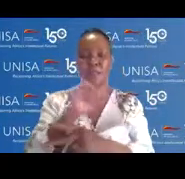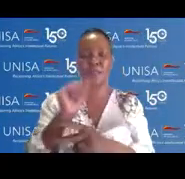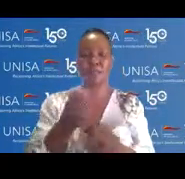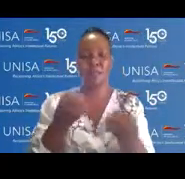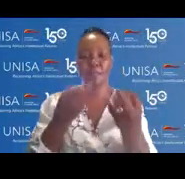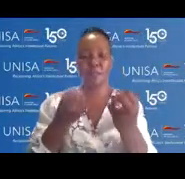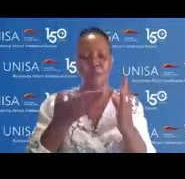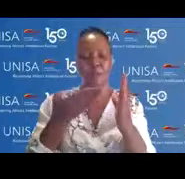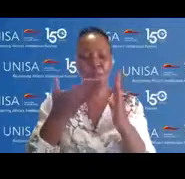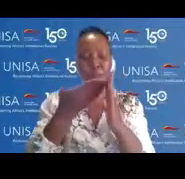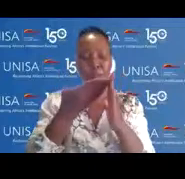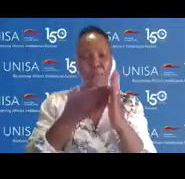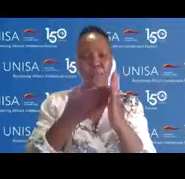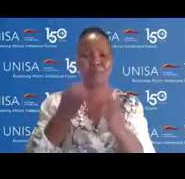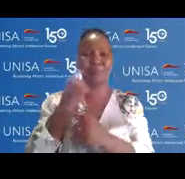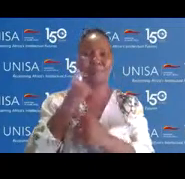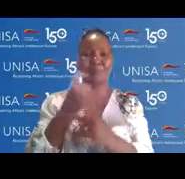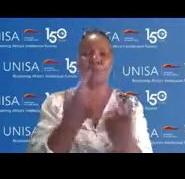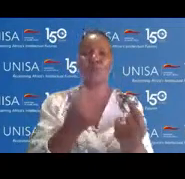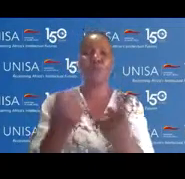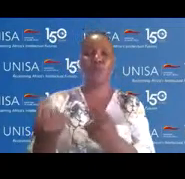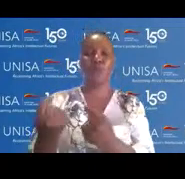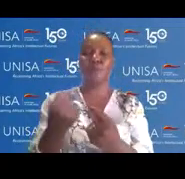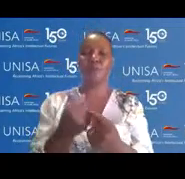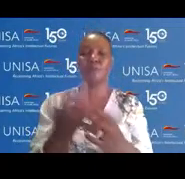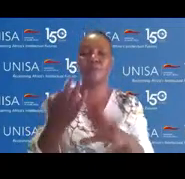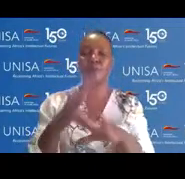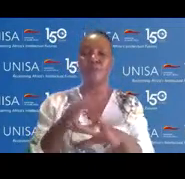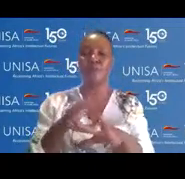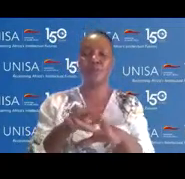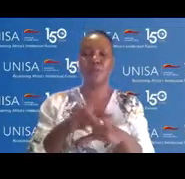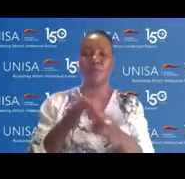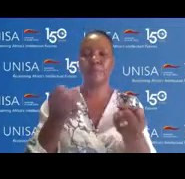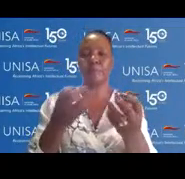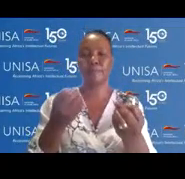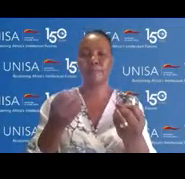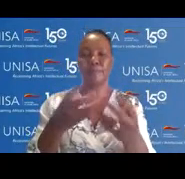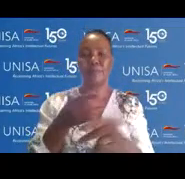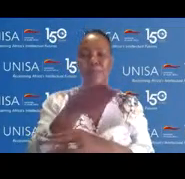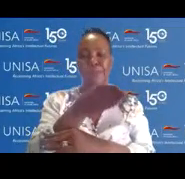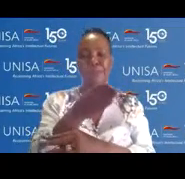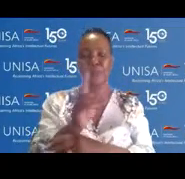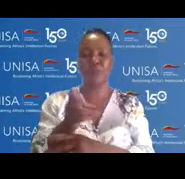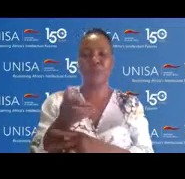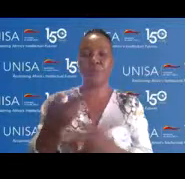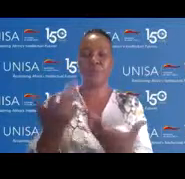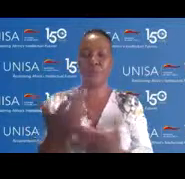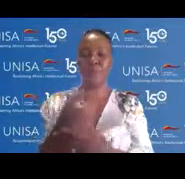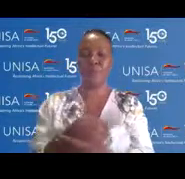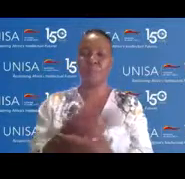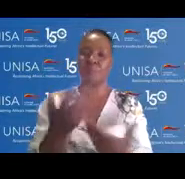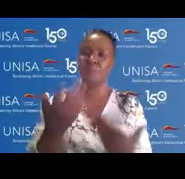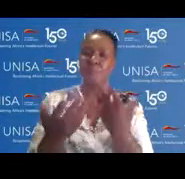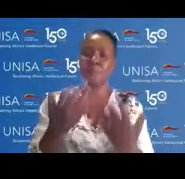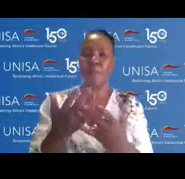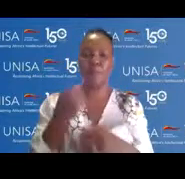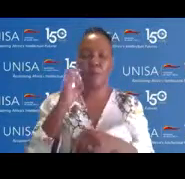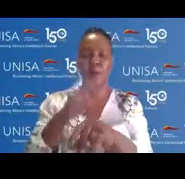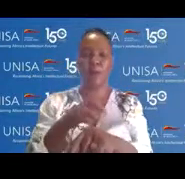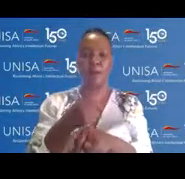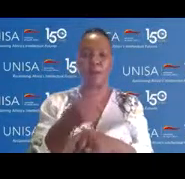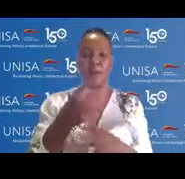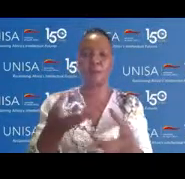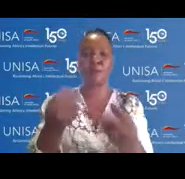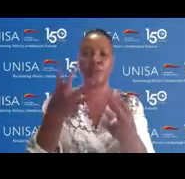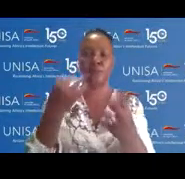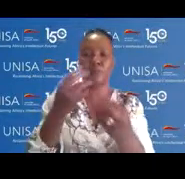very easy to do. And there's a whole bunch of other information in there as well, in case you ever need it to get a new replacement for,